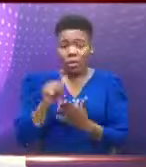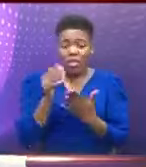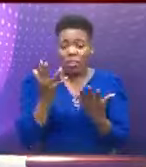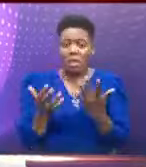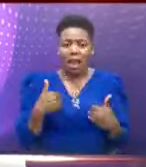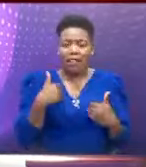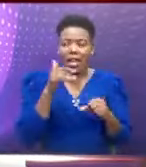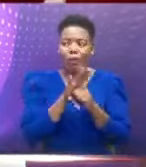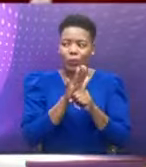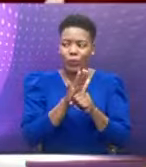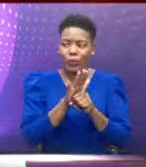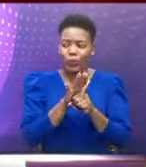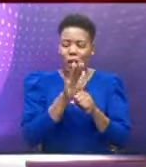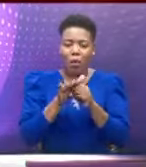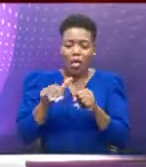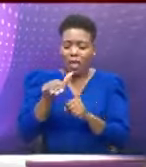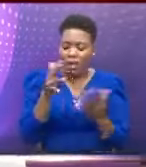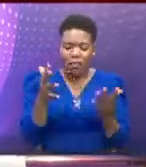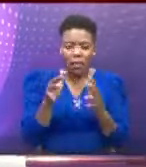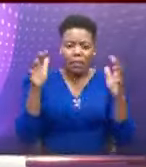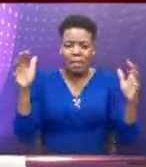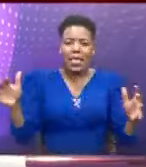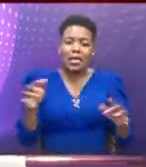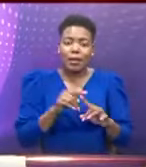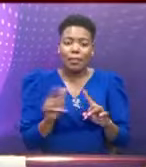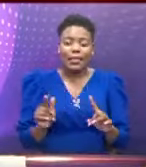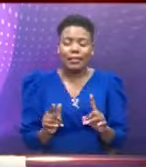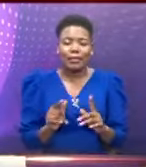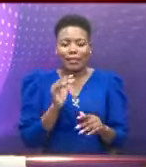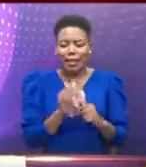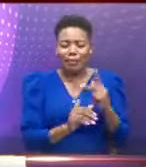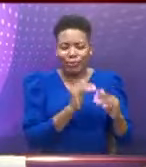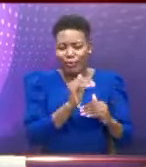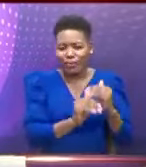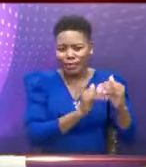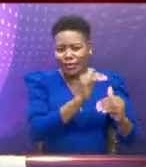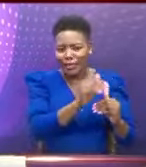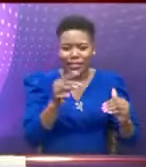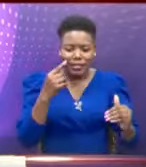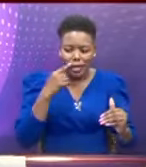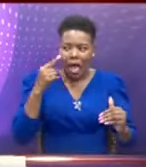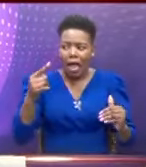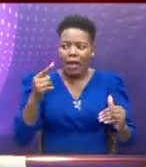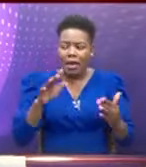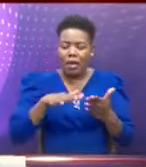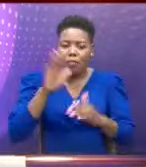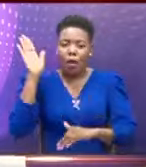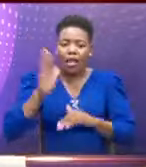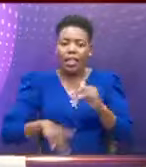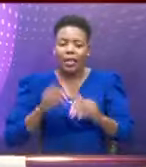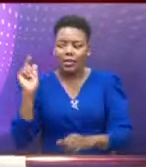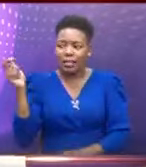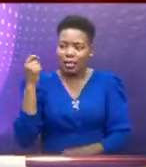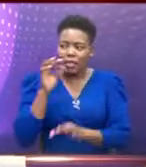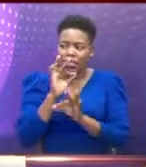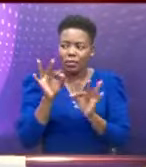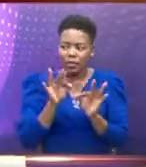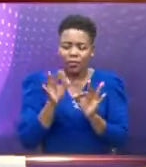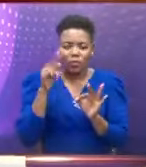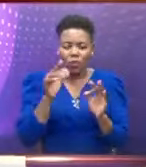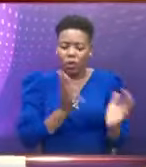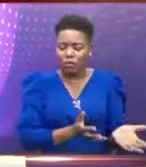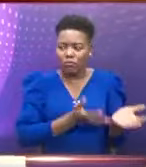of the area might be wider, but they are processing 100-folds more, particularly for